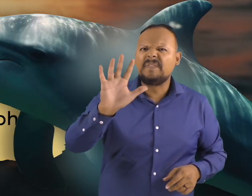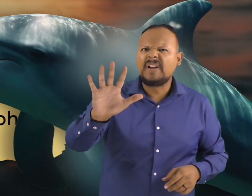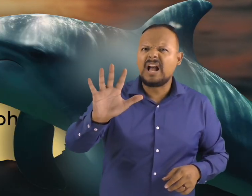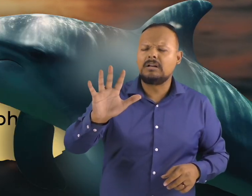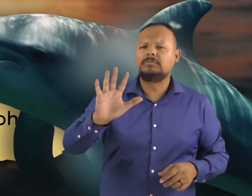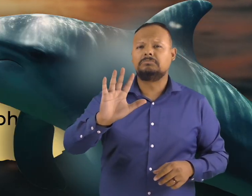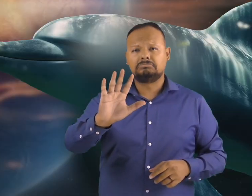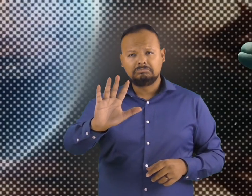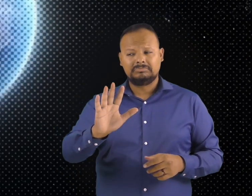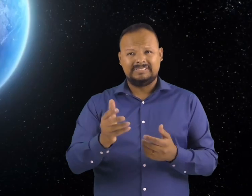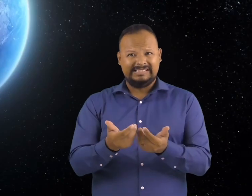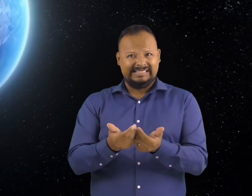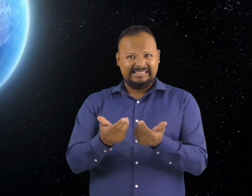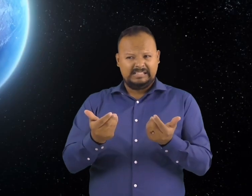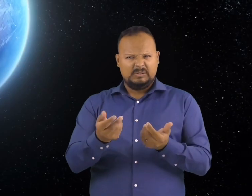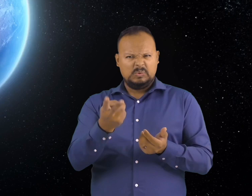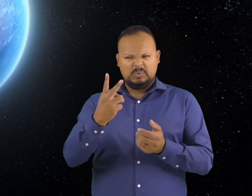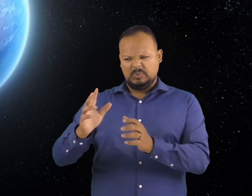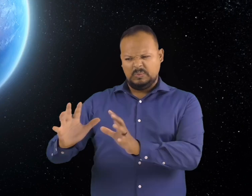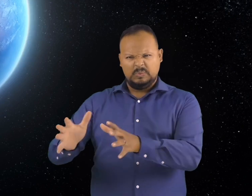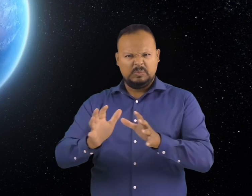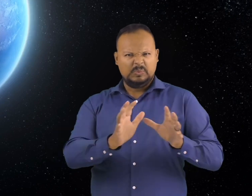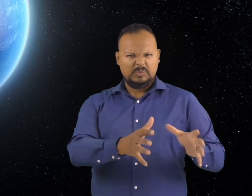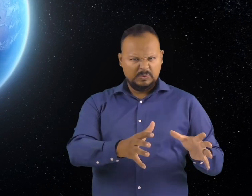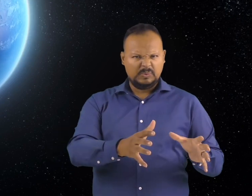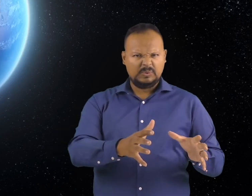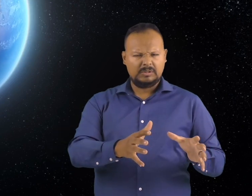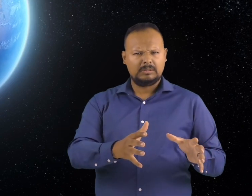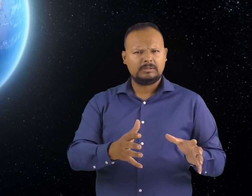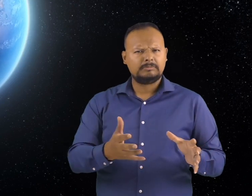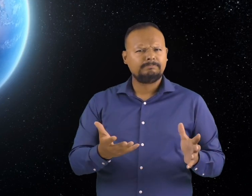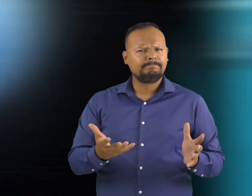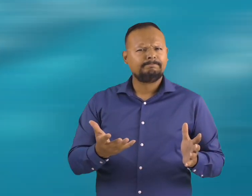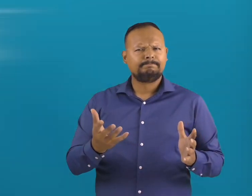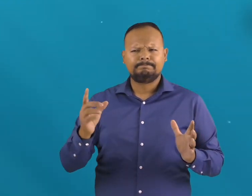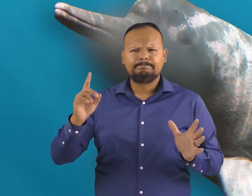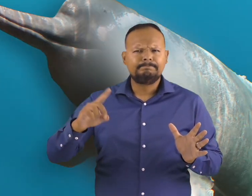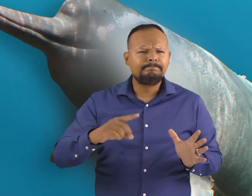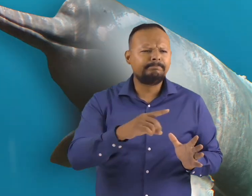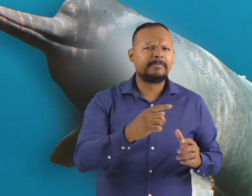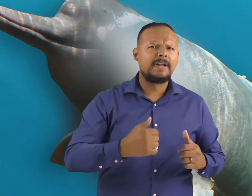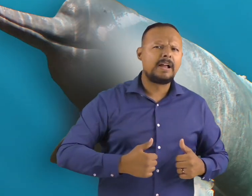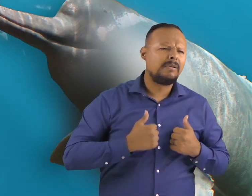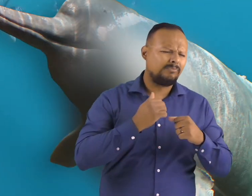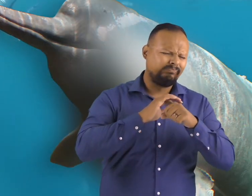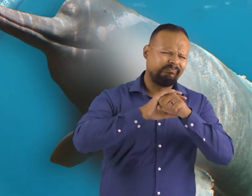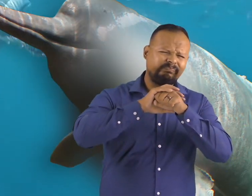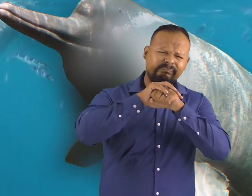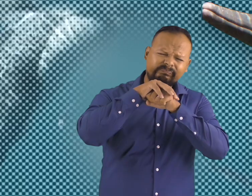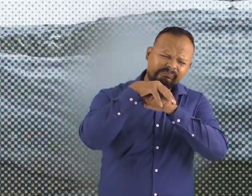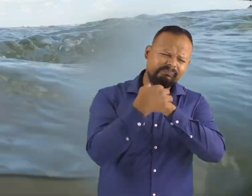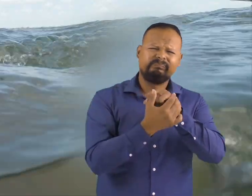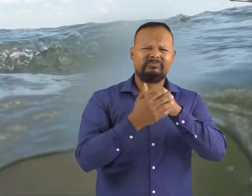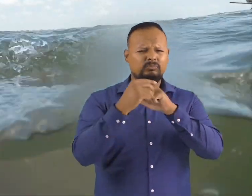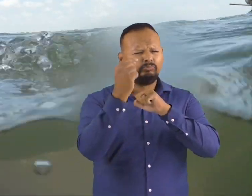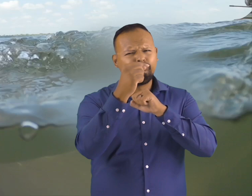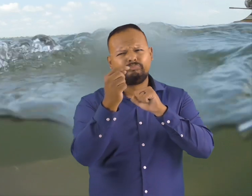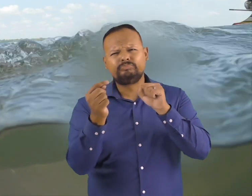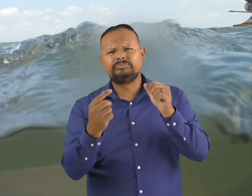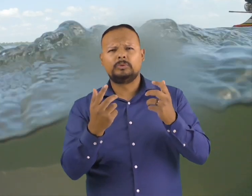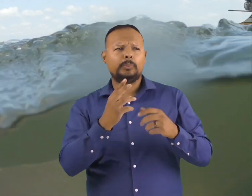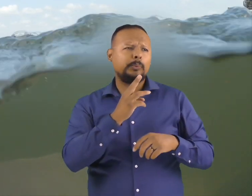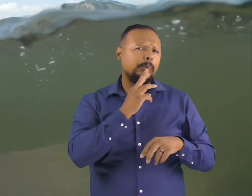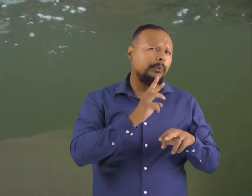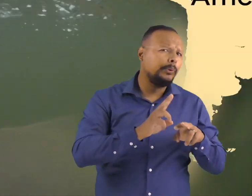two groups. Actual dolphins live all over the world in salt or fresh water. River